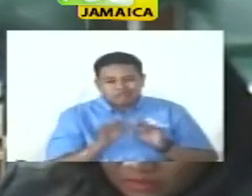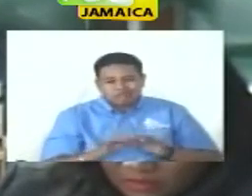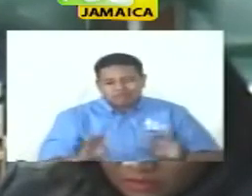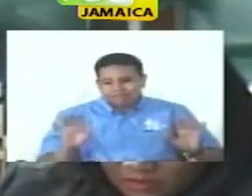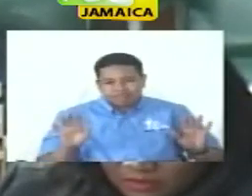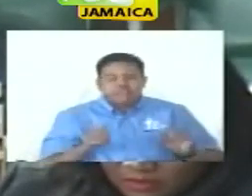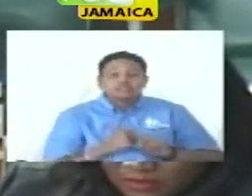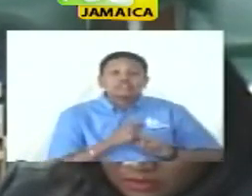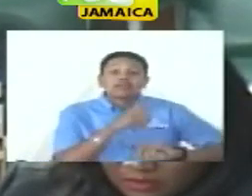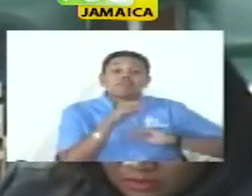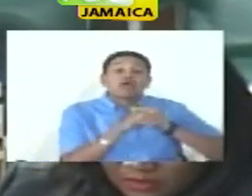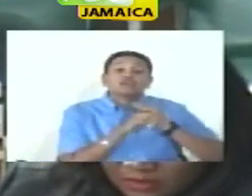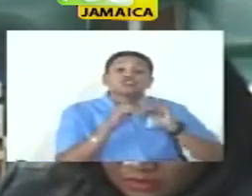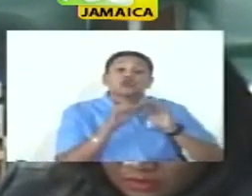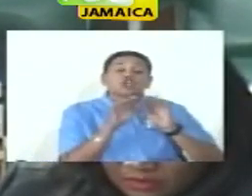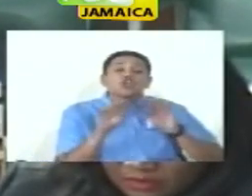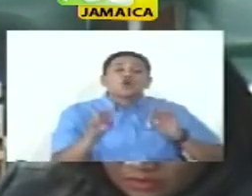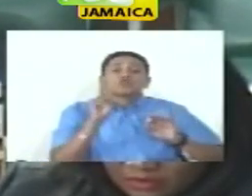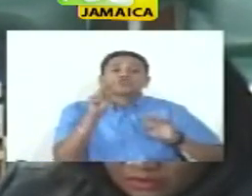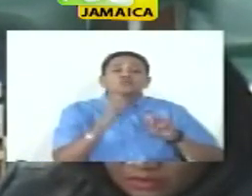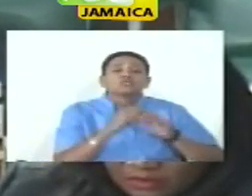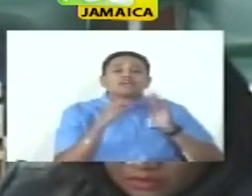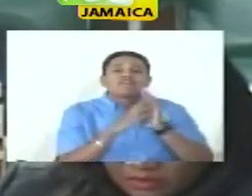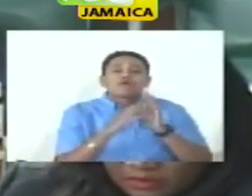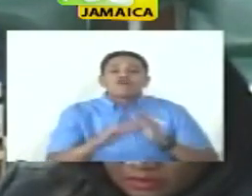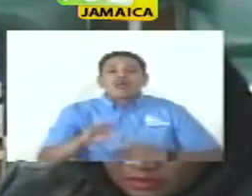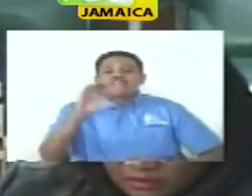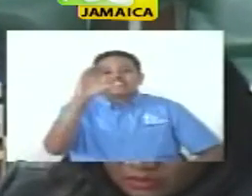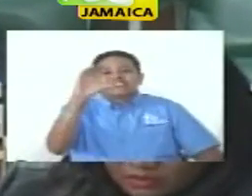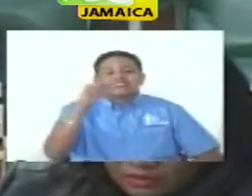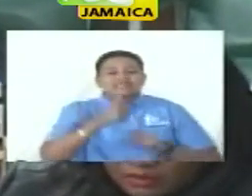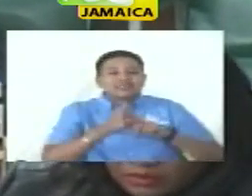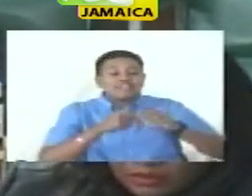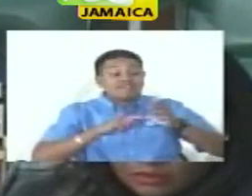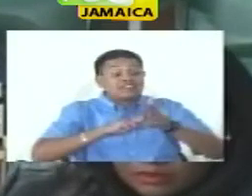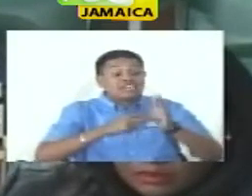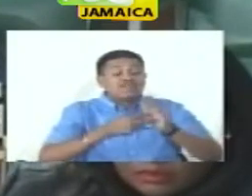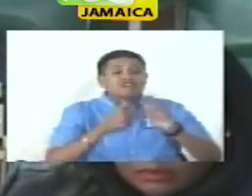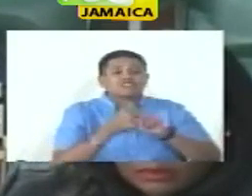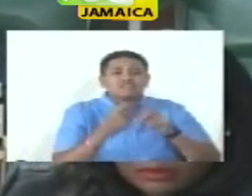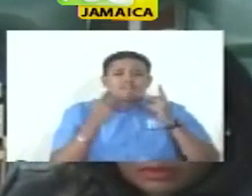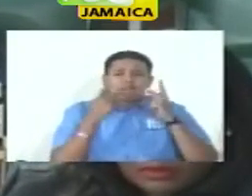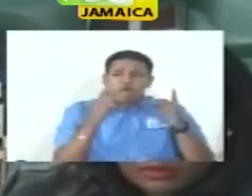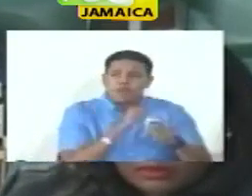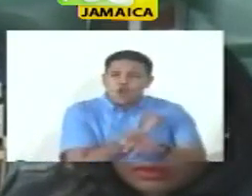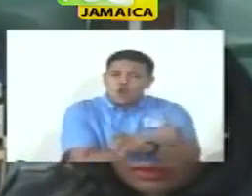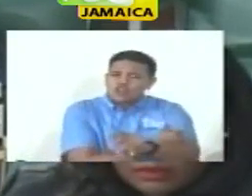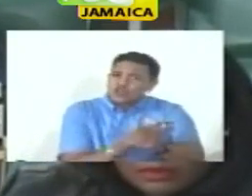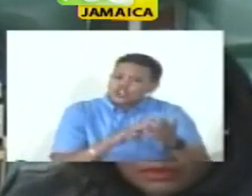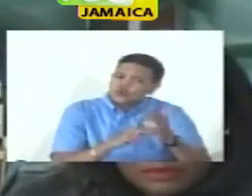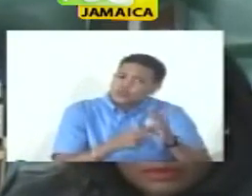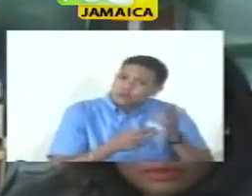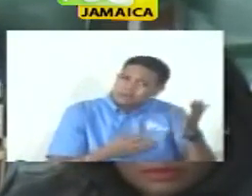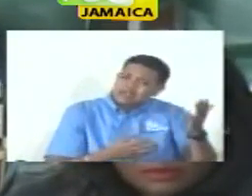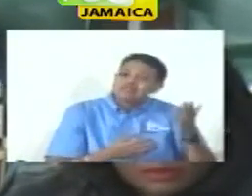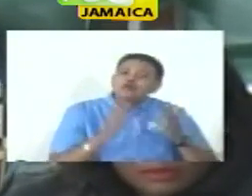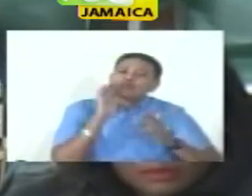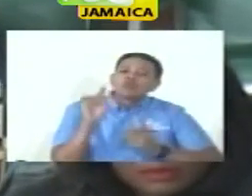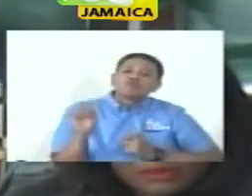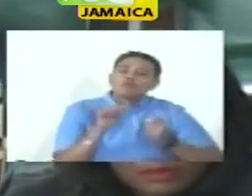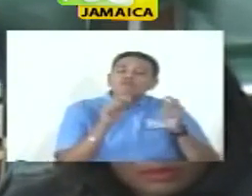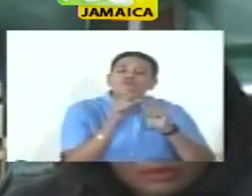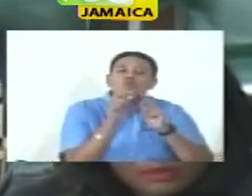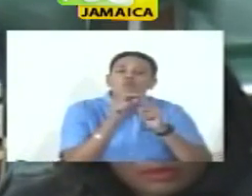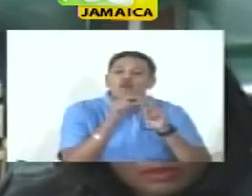Also in clause 2, in paragraph C, the definition of public authority, we will be removing the